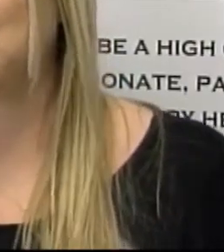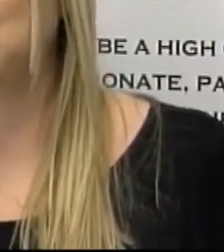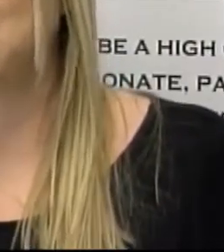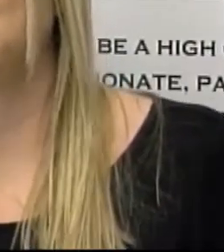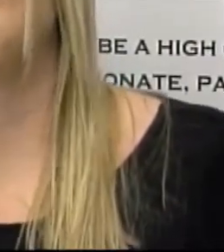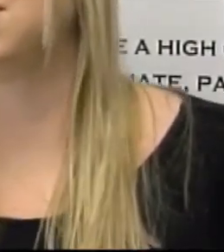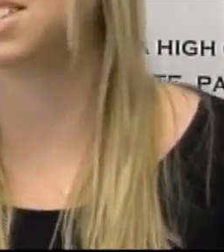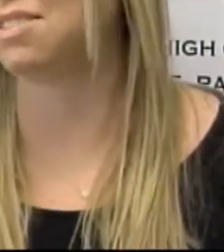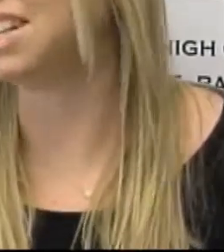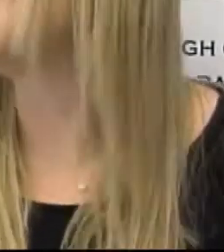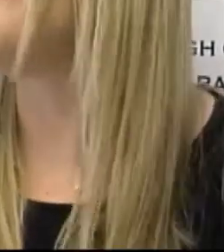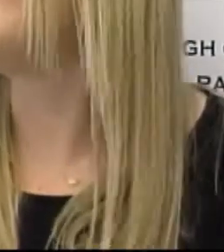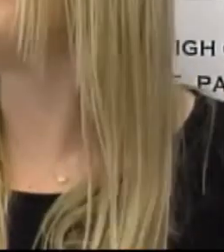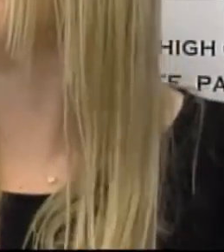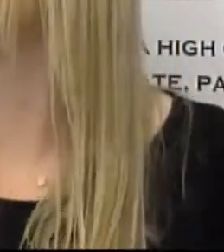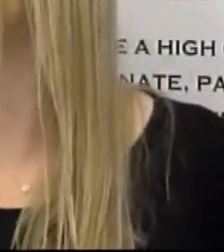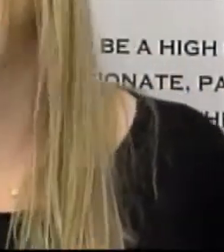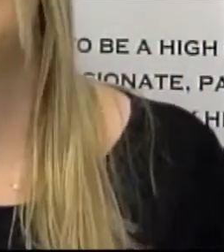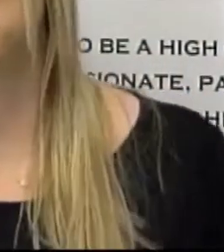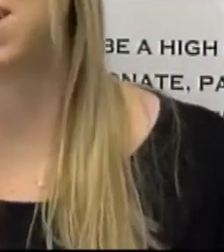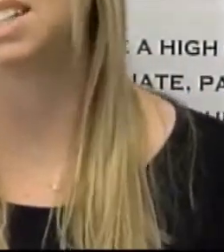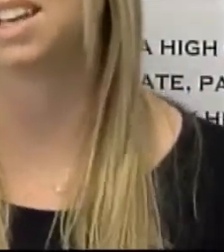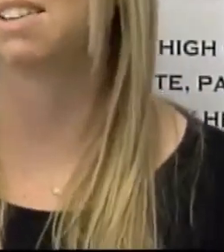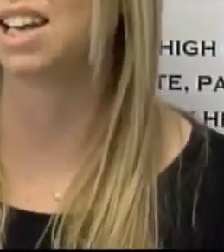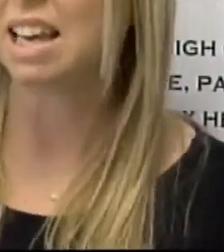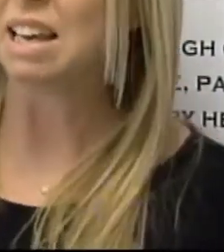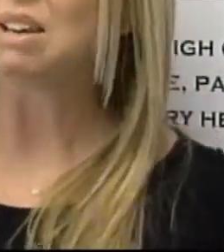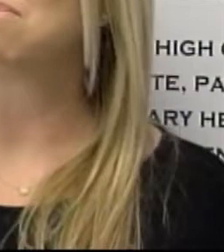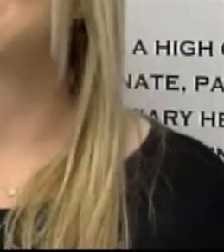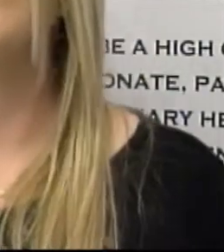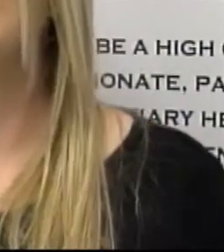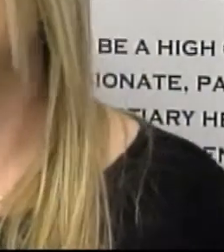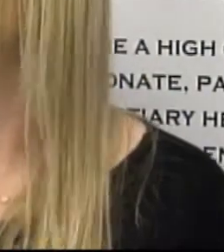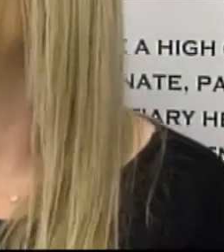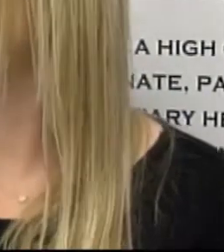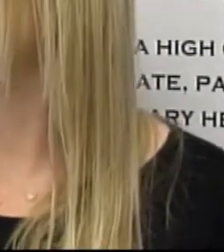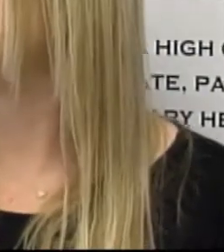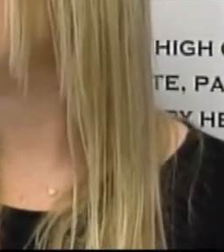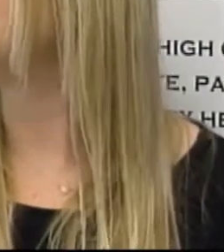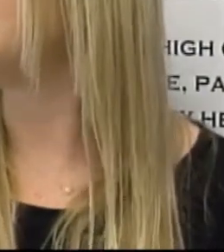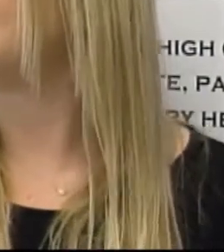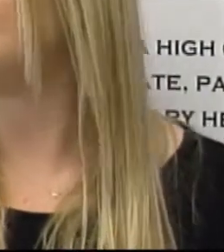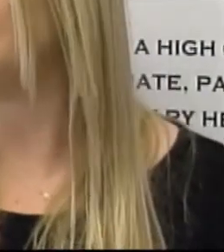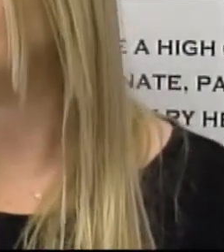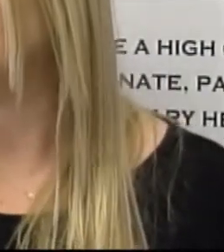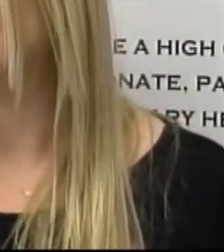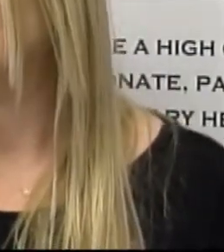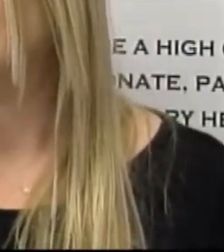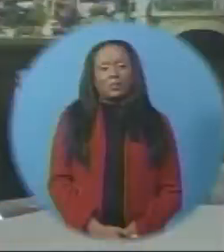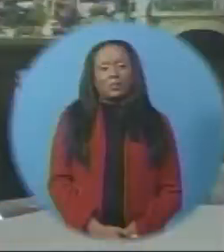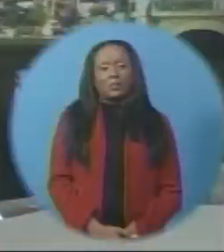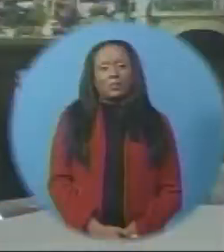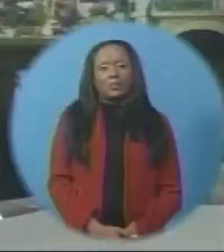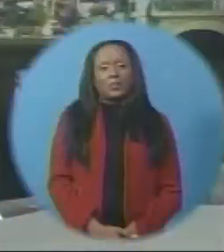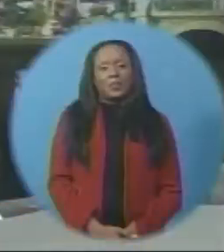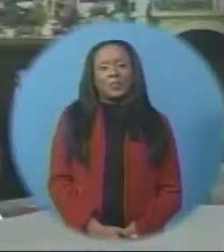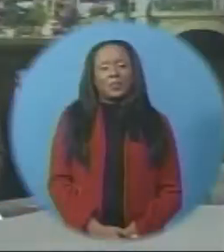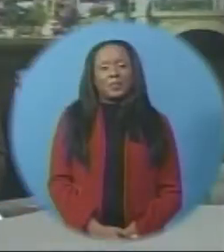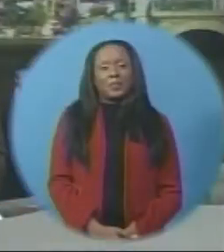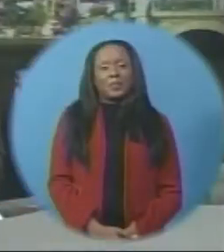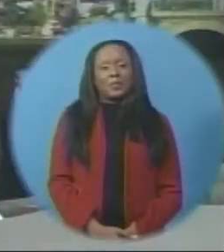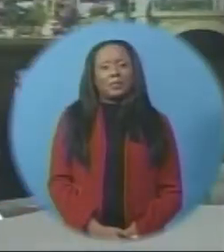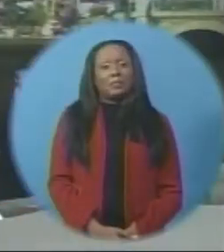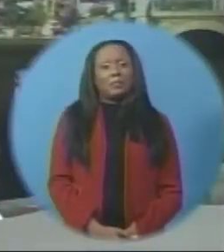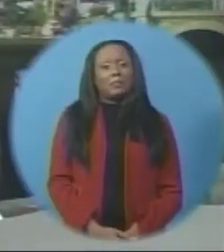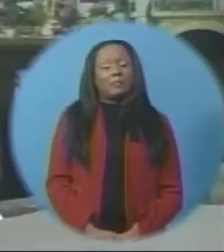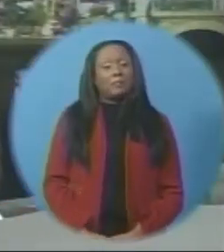of equipment, for us it's really nice because we can see where the money is going, make sure it's going to the right place, to the children.